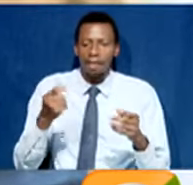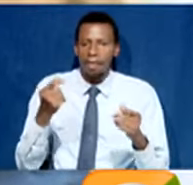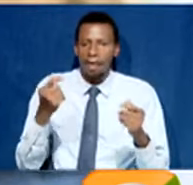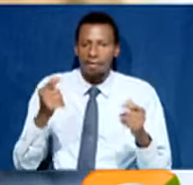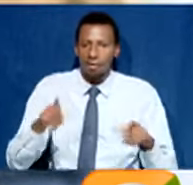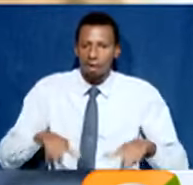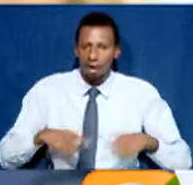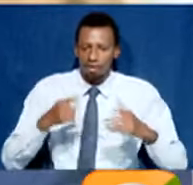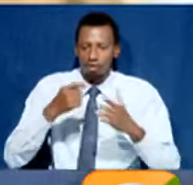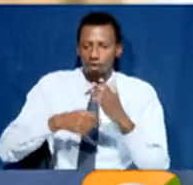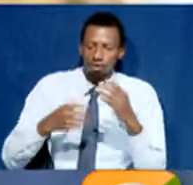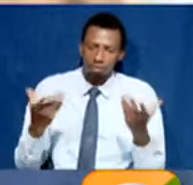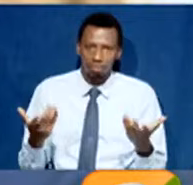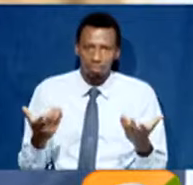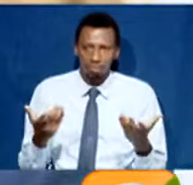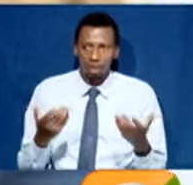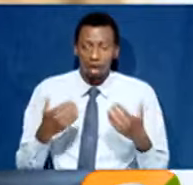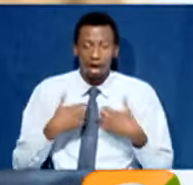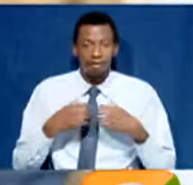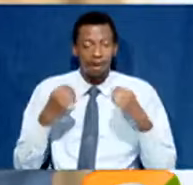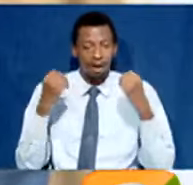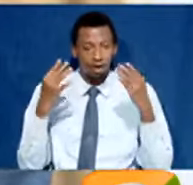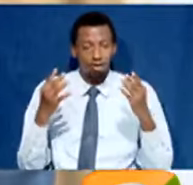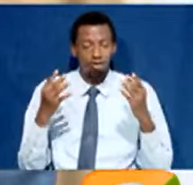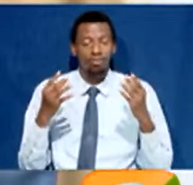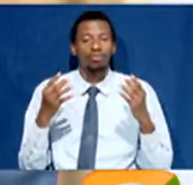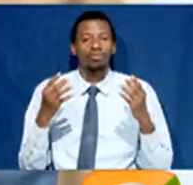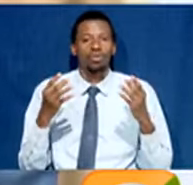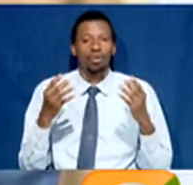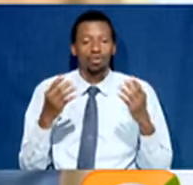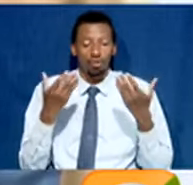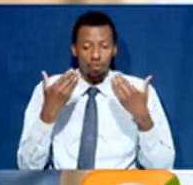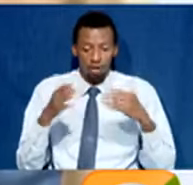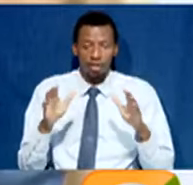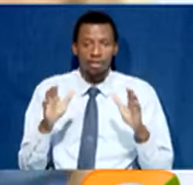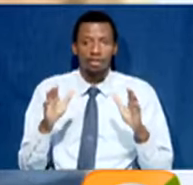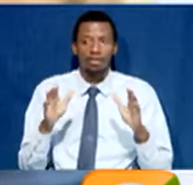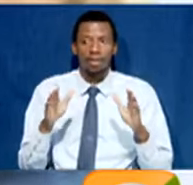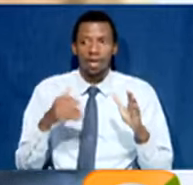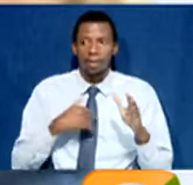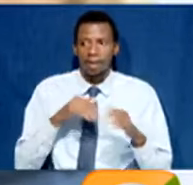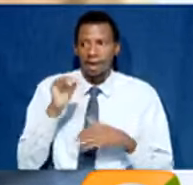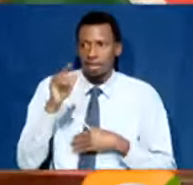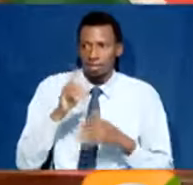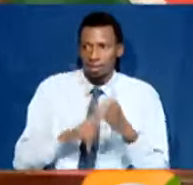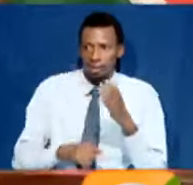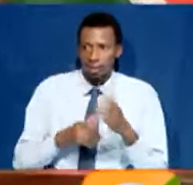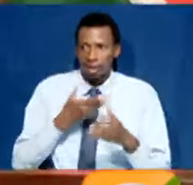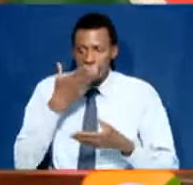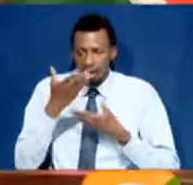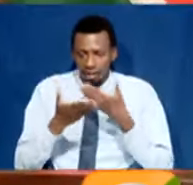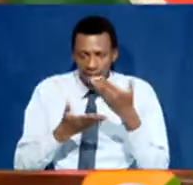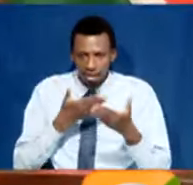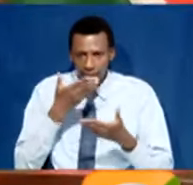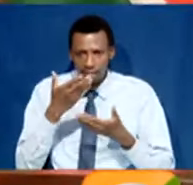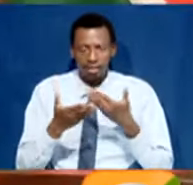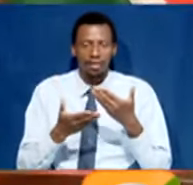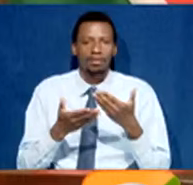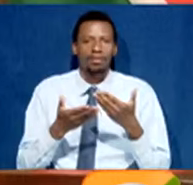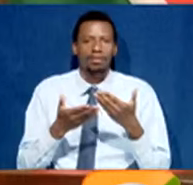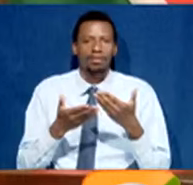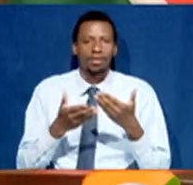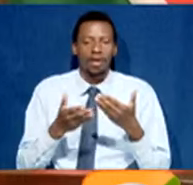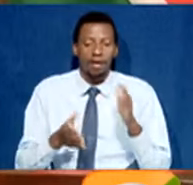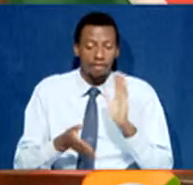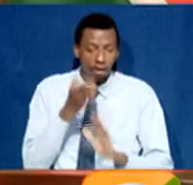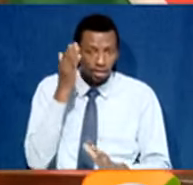to cover tonight, and I just seek your indulgence that we can be first in our responses, but also the questions. That question